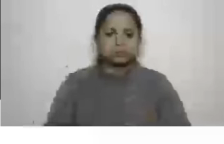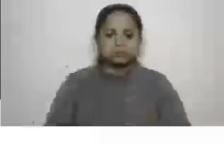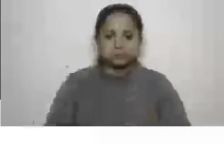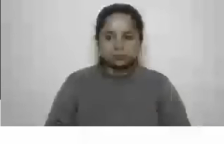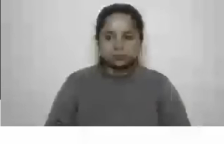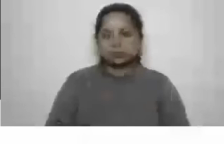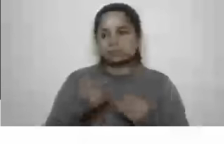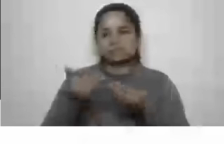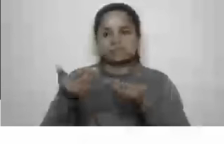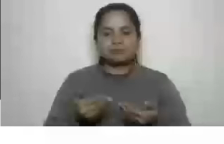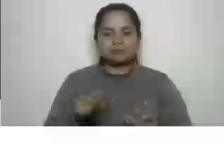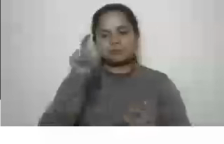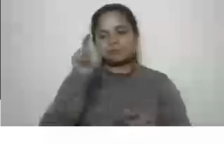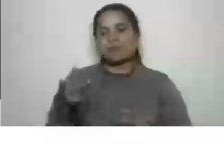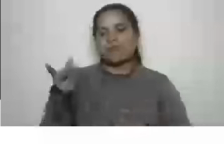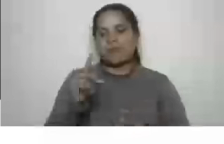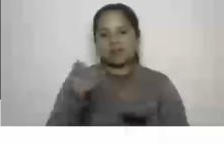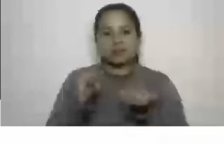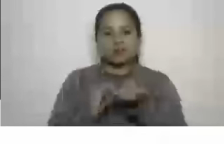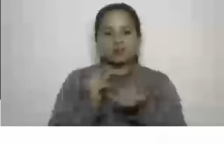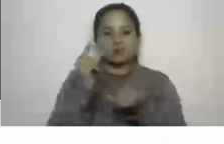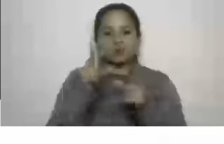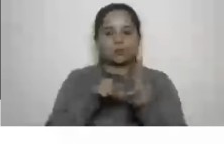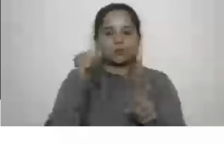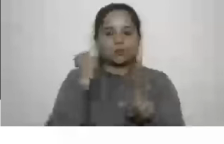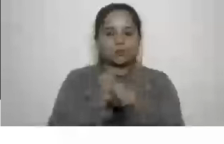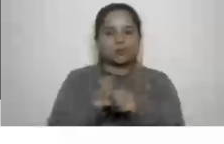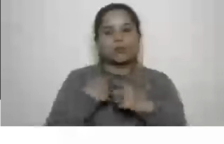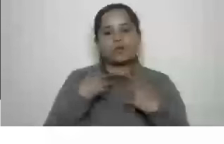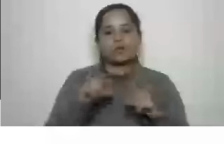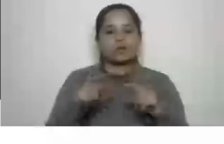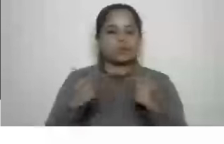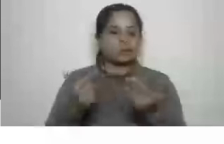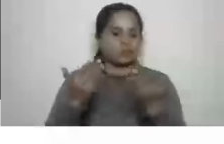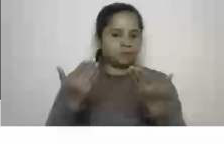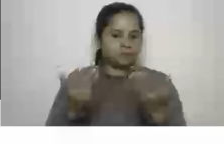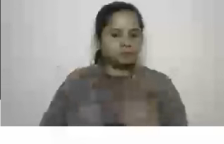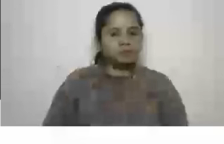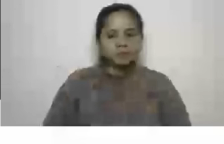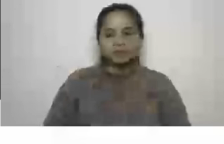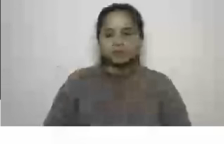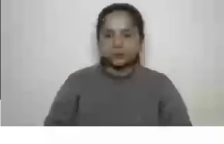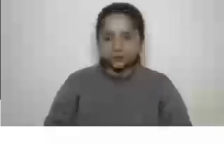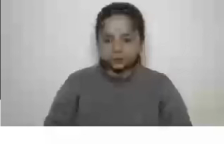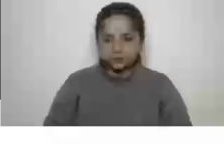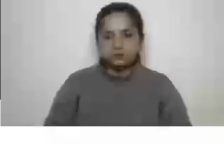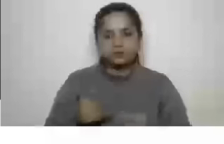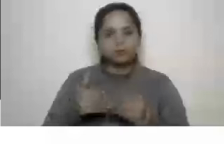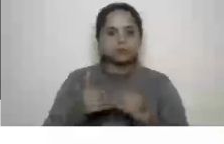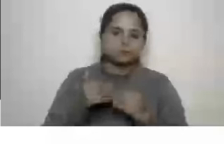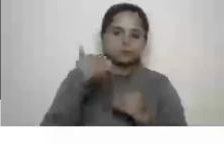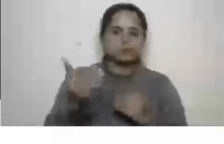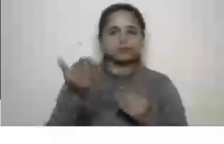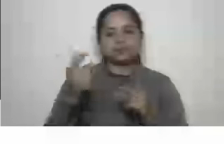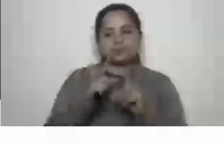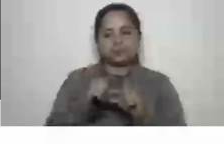a warm welcome once again, Suyog, and I would like to hand it over to you to take it further.